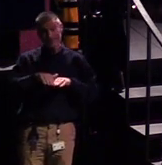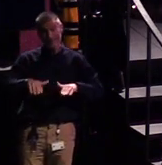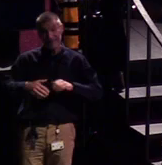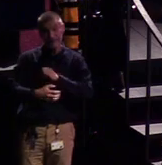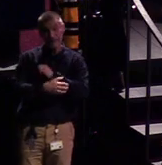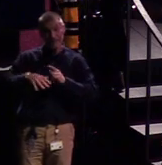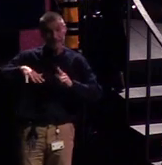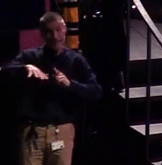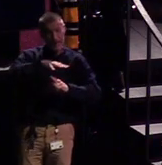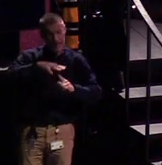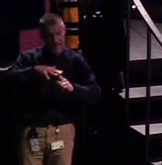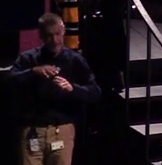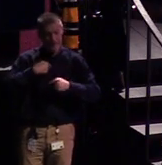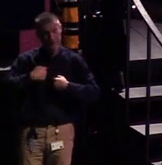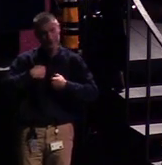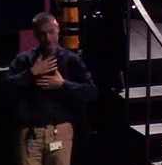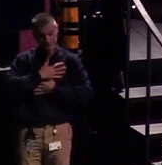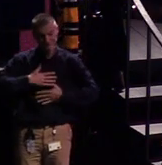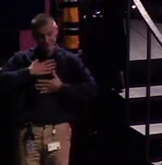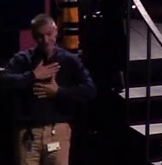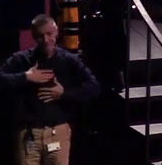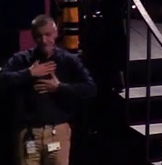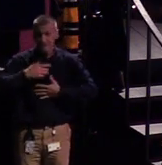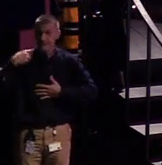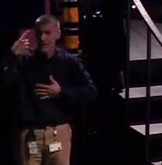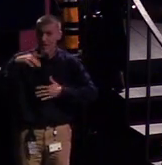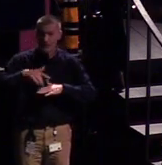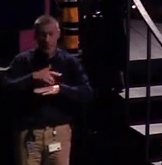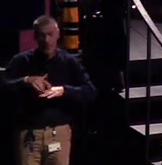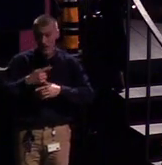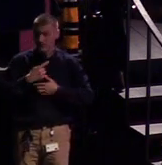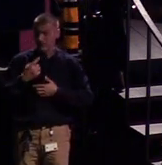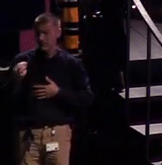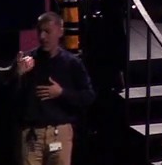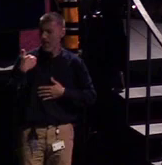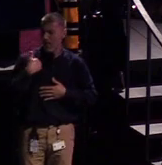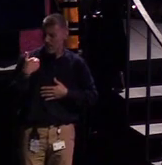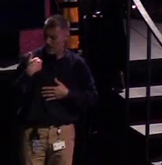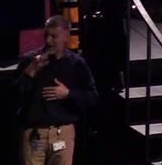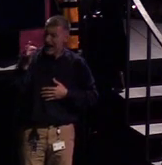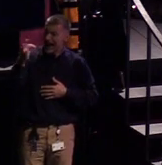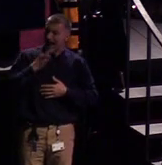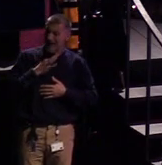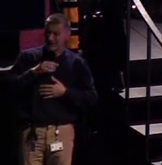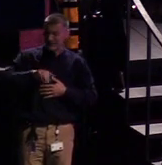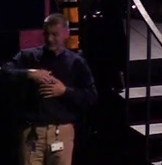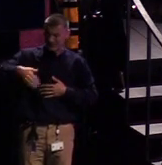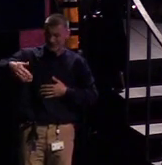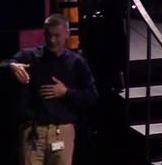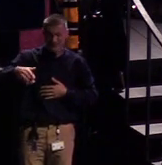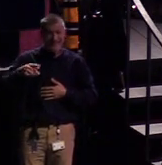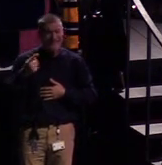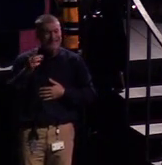particularly stressing experience at a London theater I was asked to move and sit in the sound